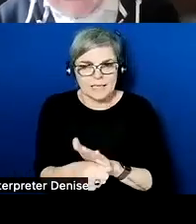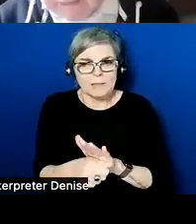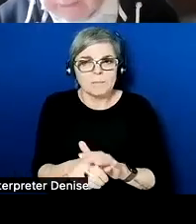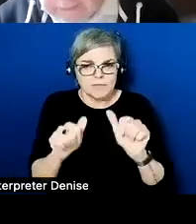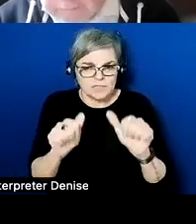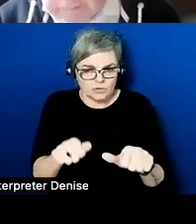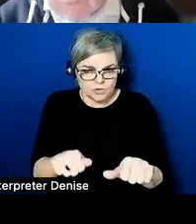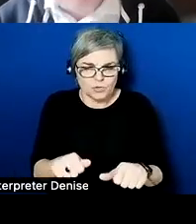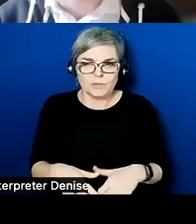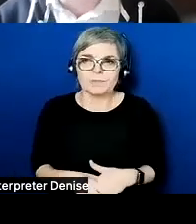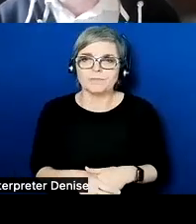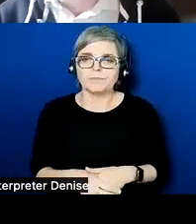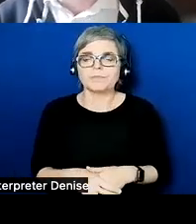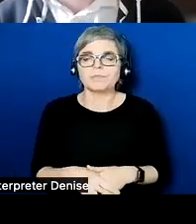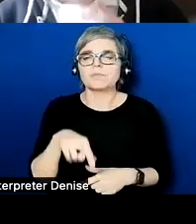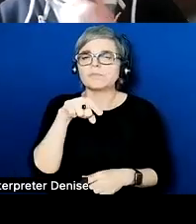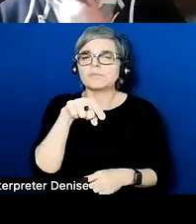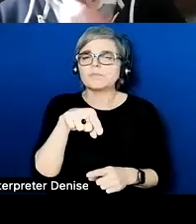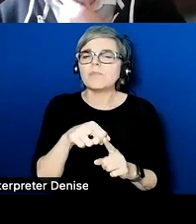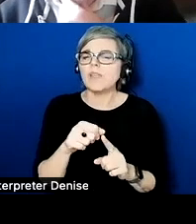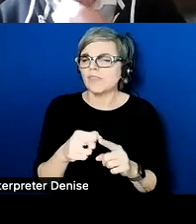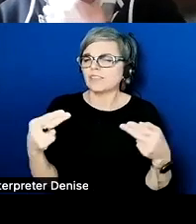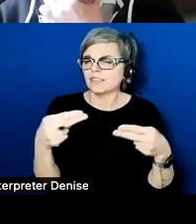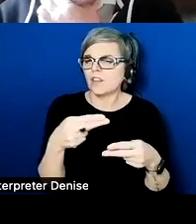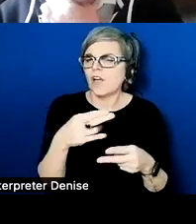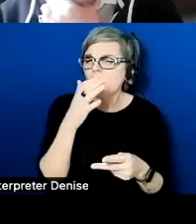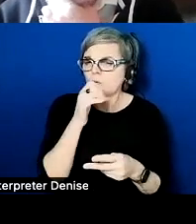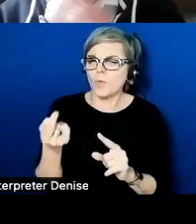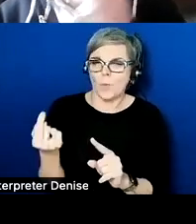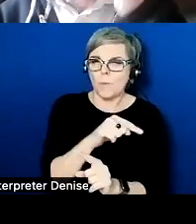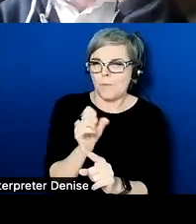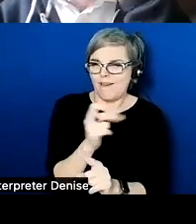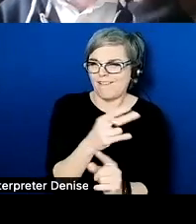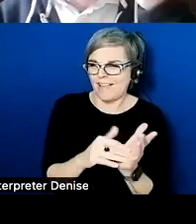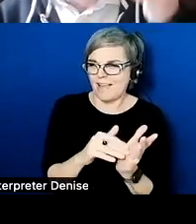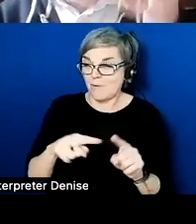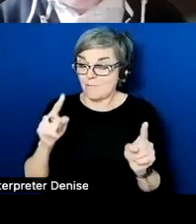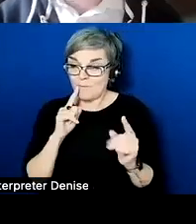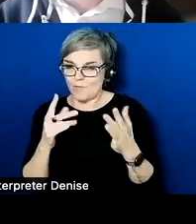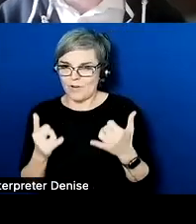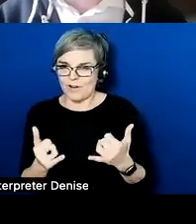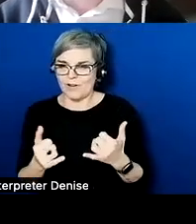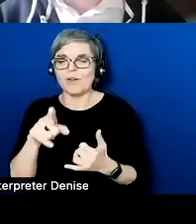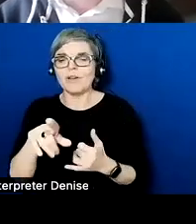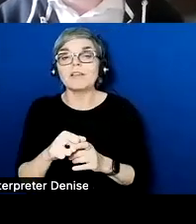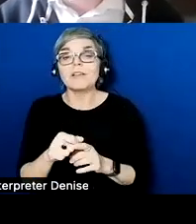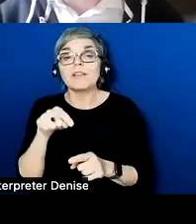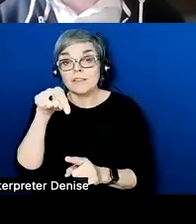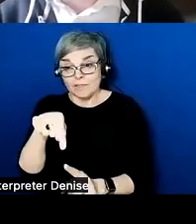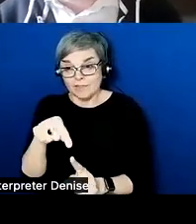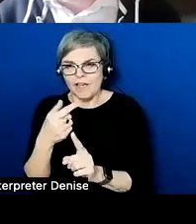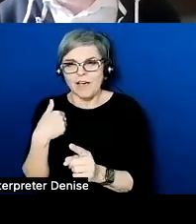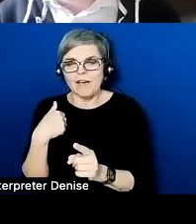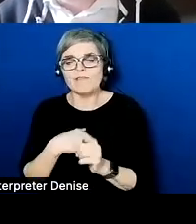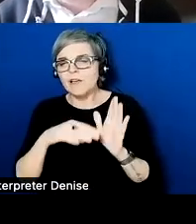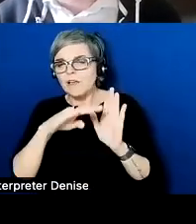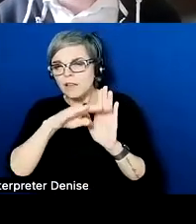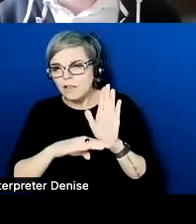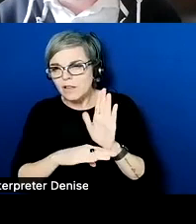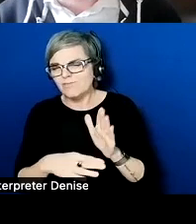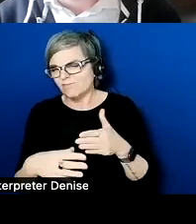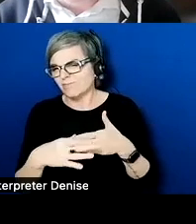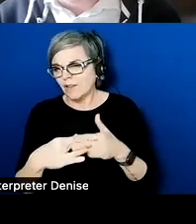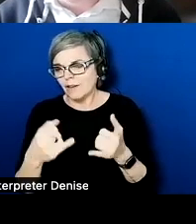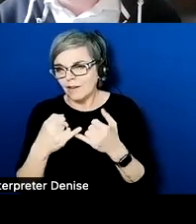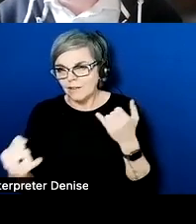an earlier publication which was called Guidelines for the Assessment of Cognition in Relation to